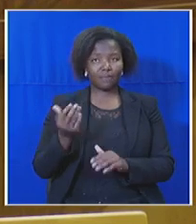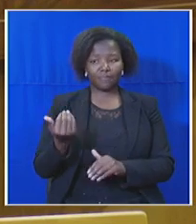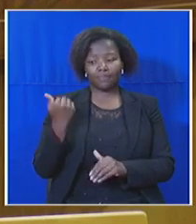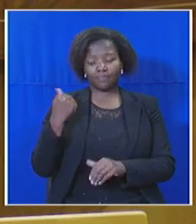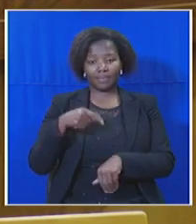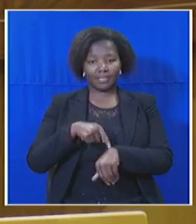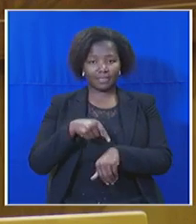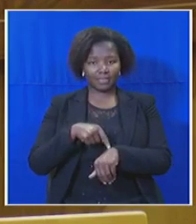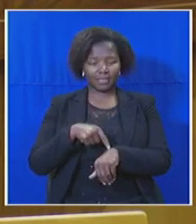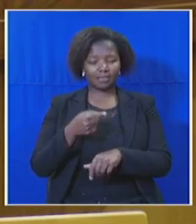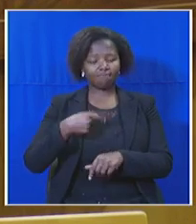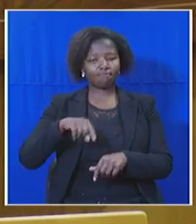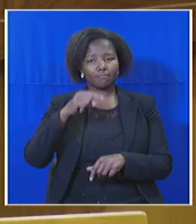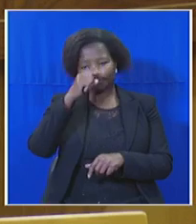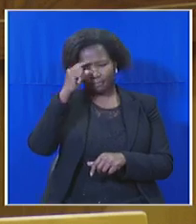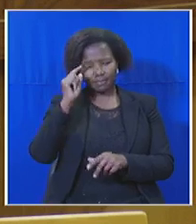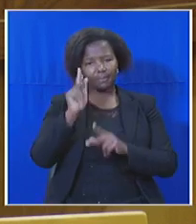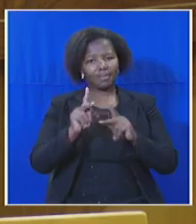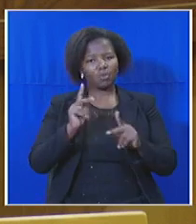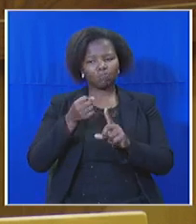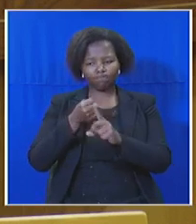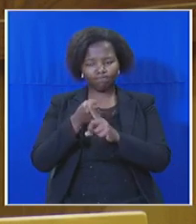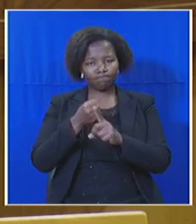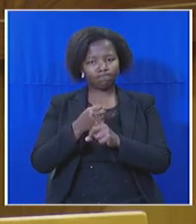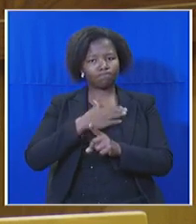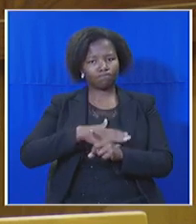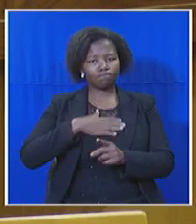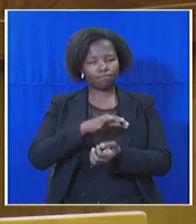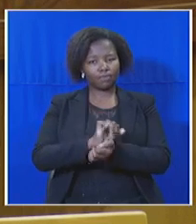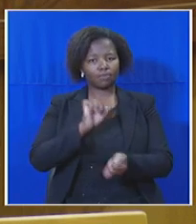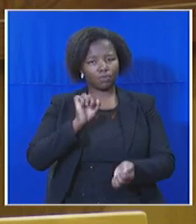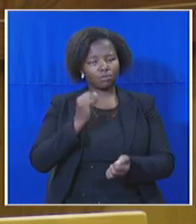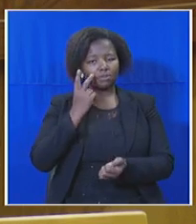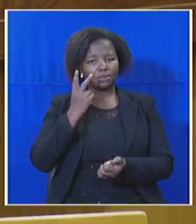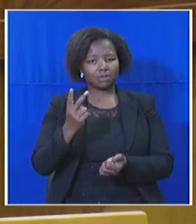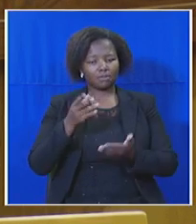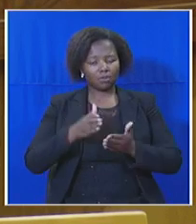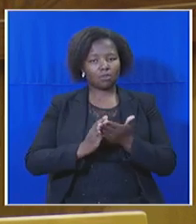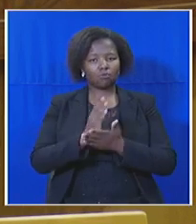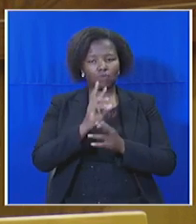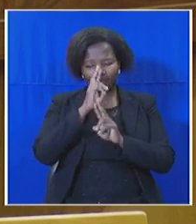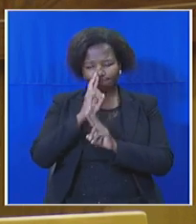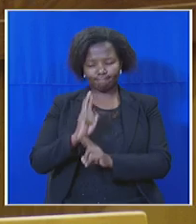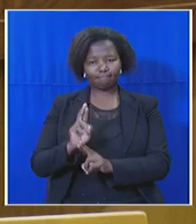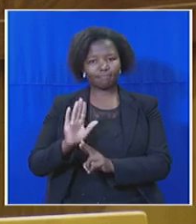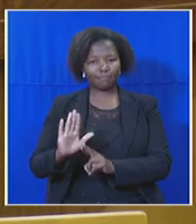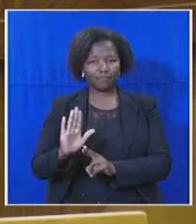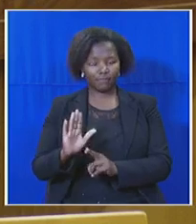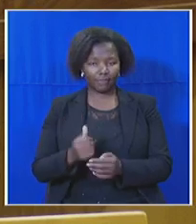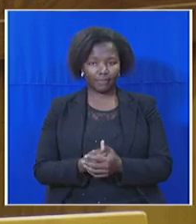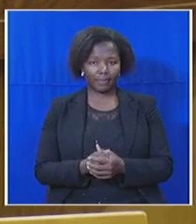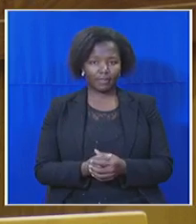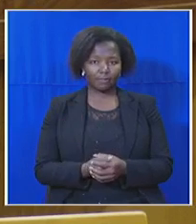the Africans for the achievement of their freedom, their human rights, and their dignity as human beings.